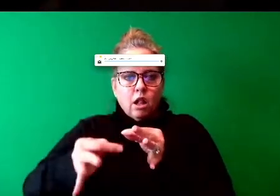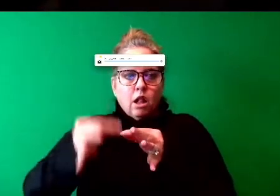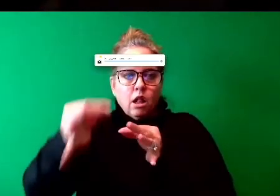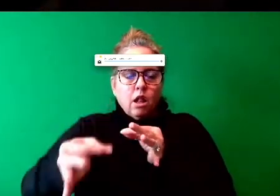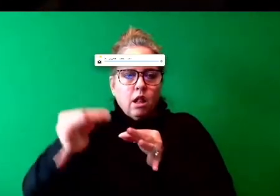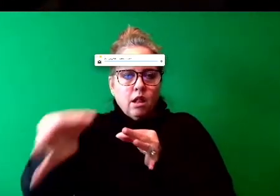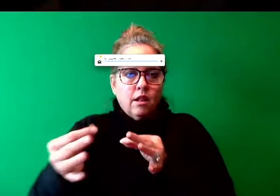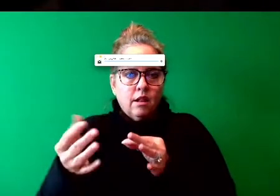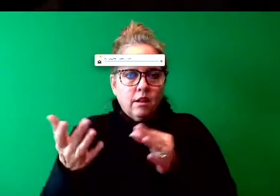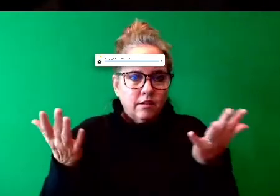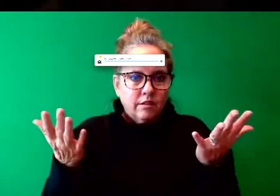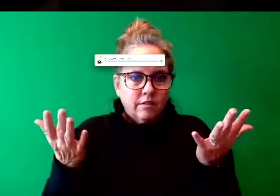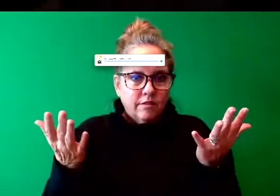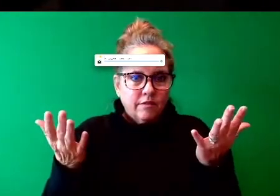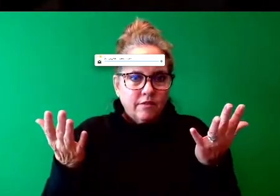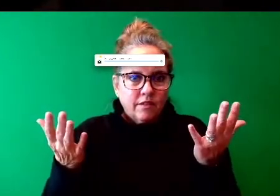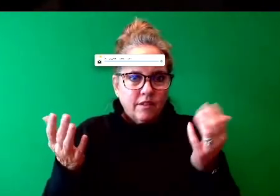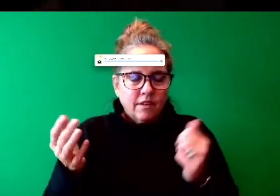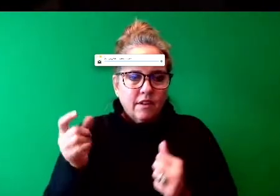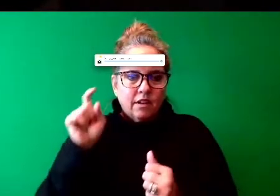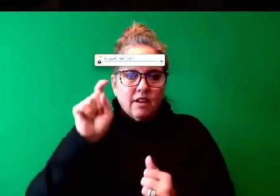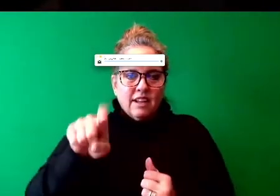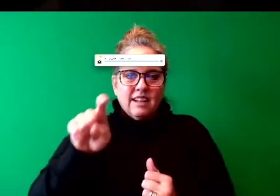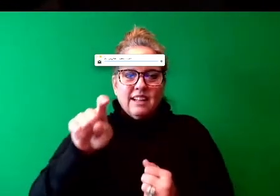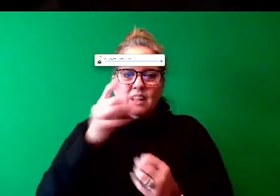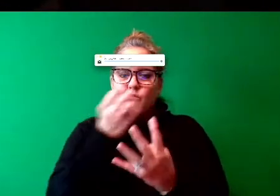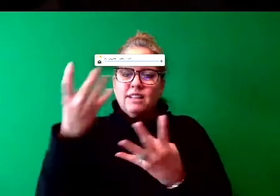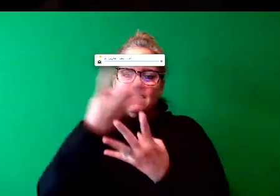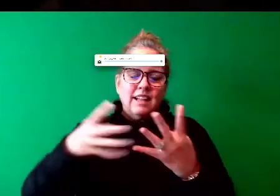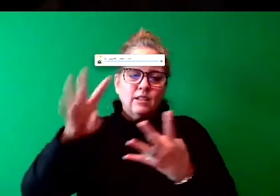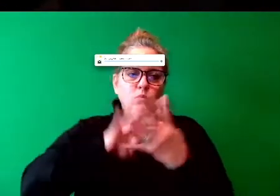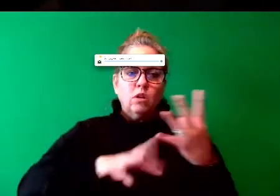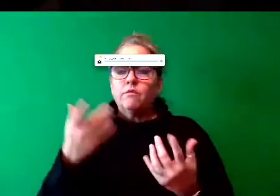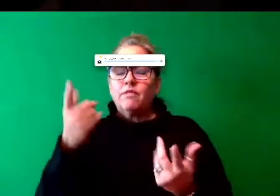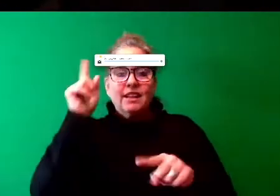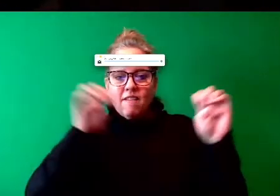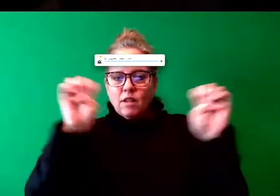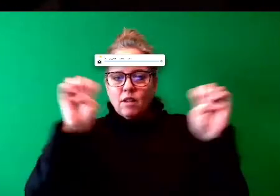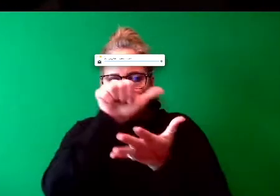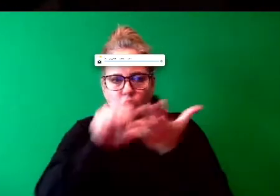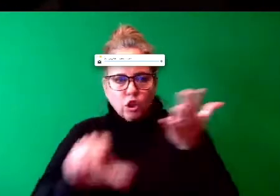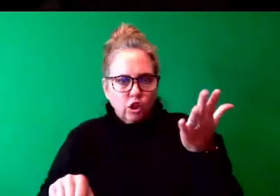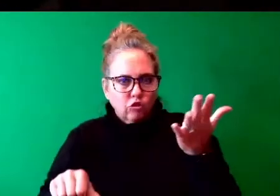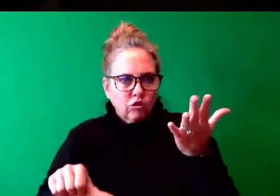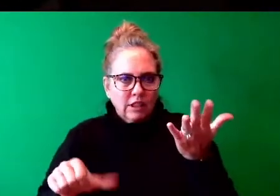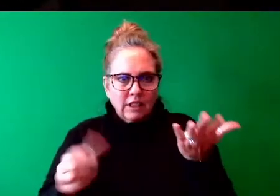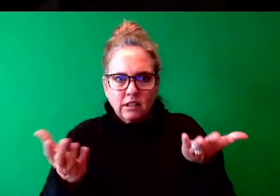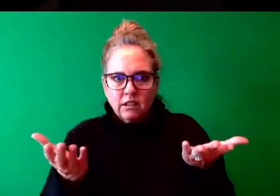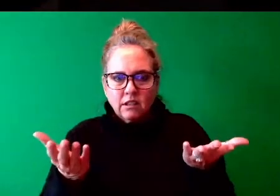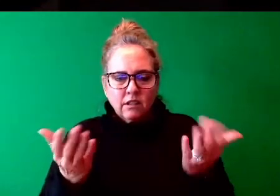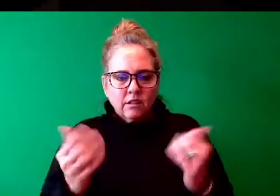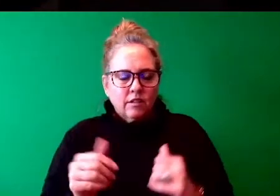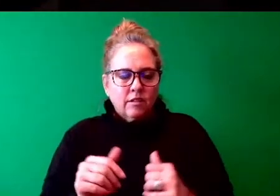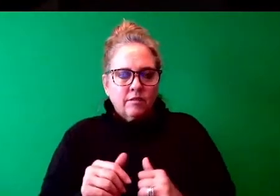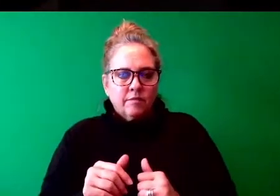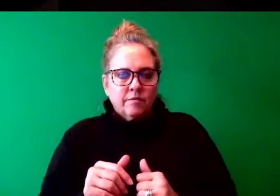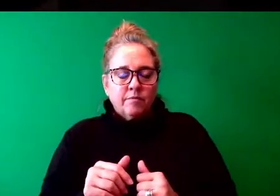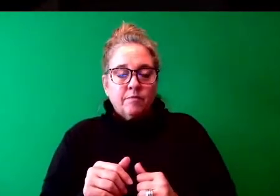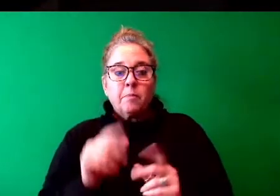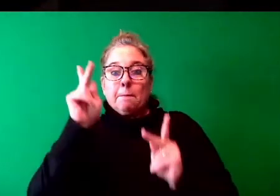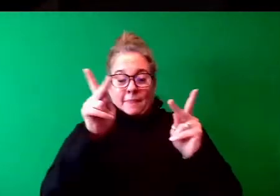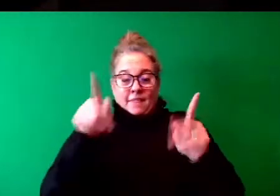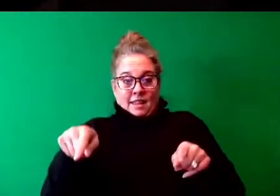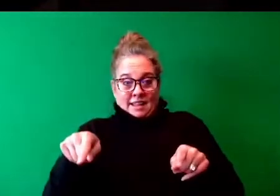these need to reschedule our non-emergent procedures. And so when people do present, they are in more